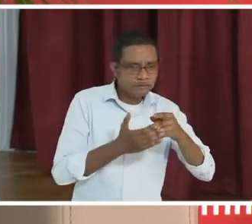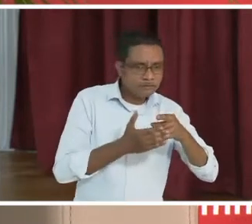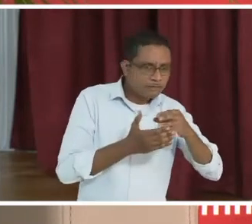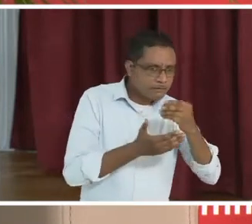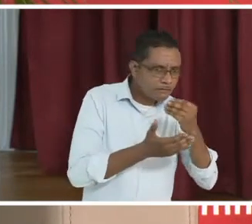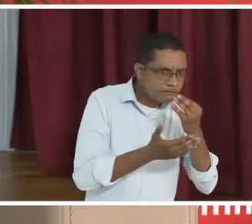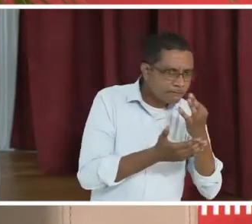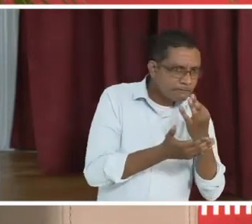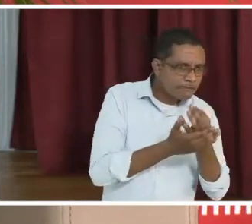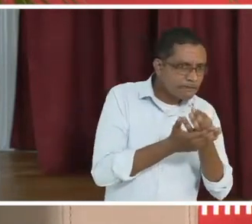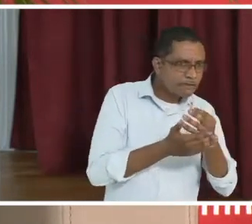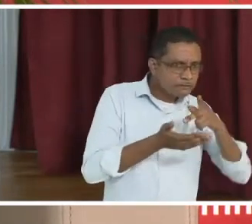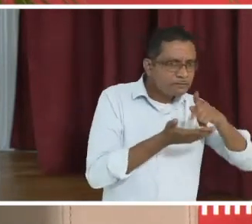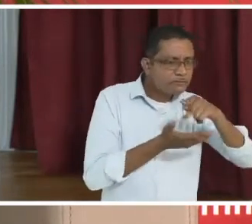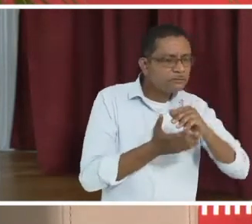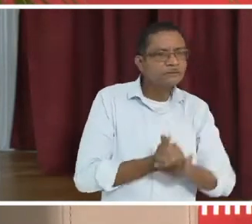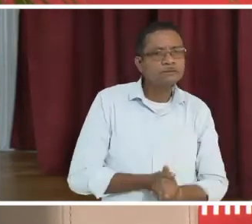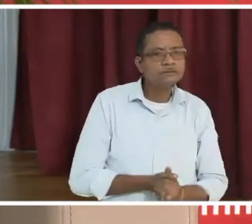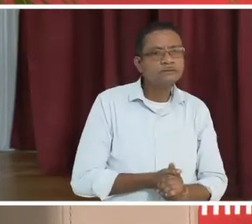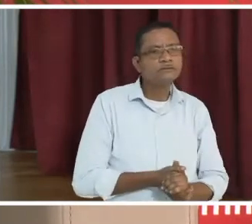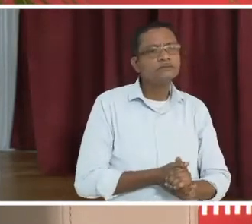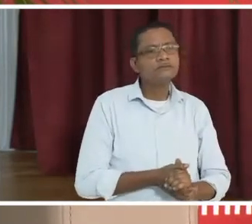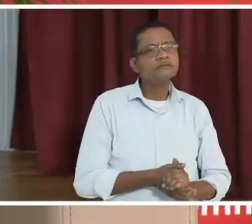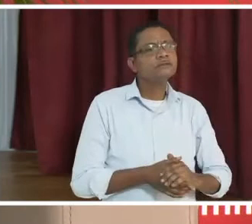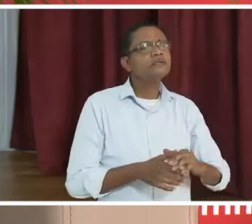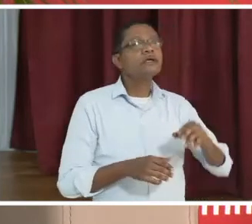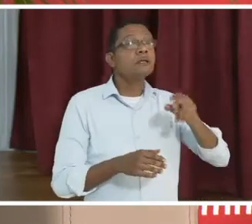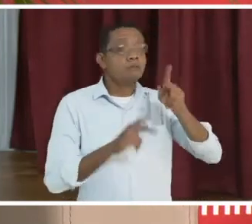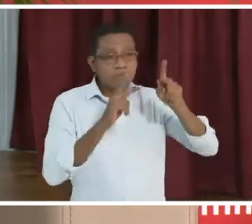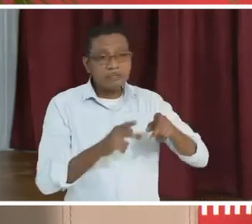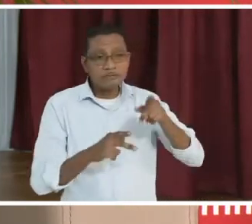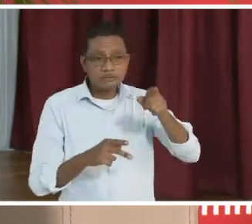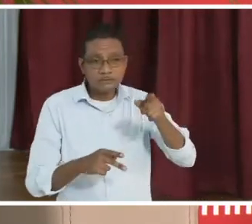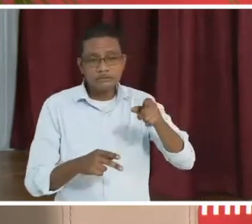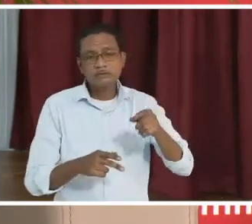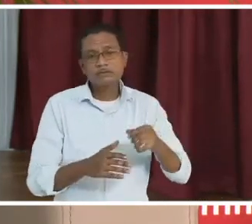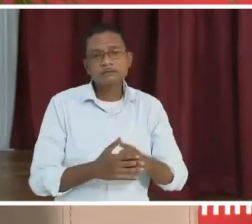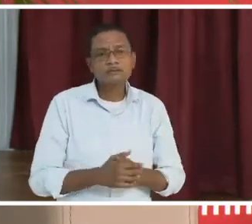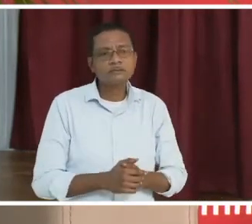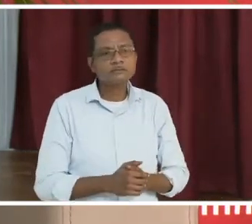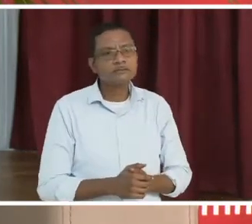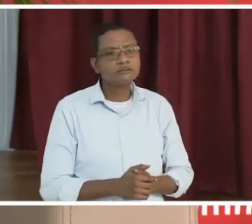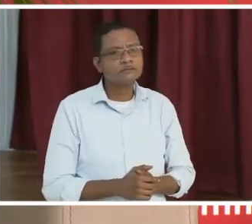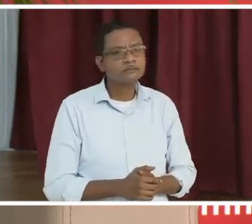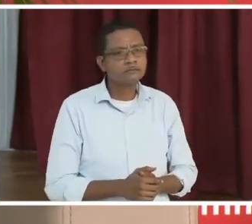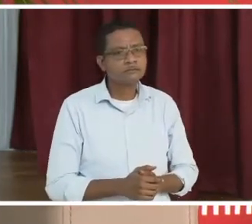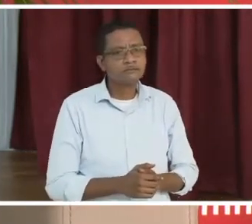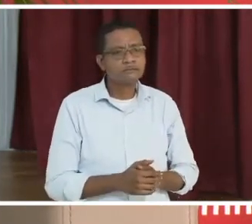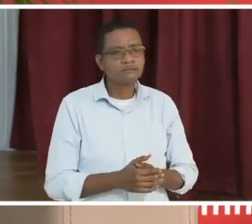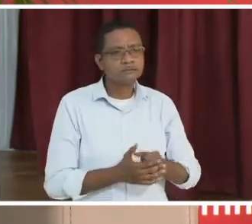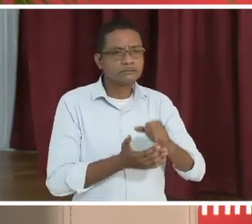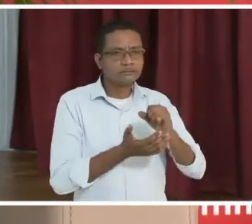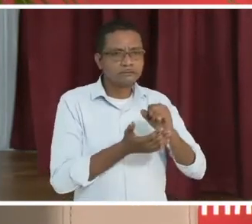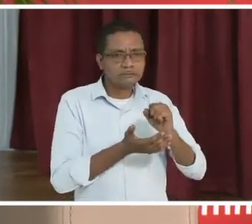than 30,000. And in this case, what happens is that the person will now be required to make 5% down